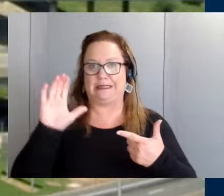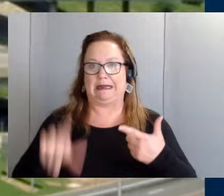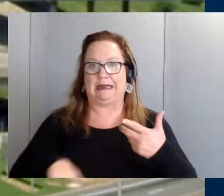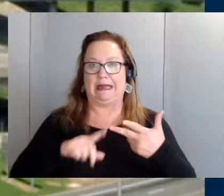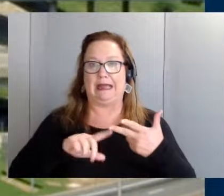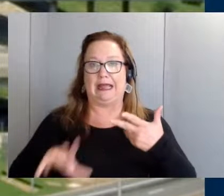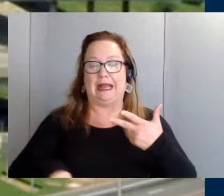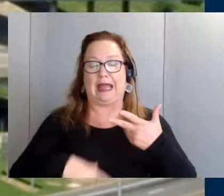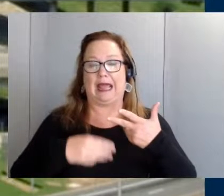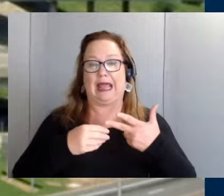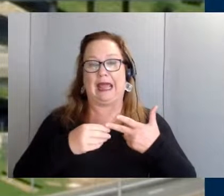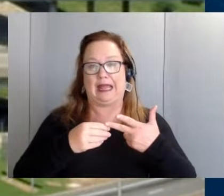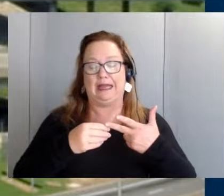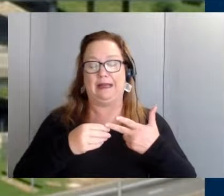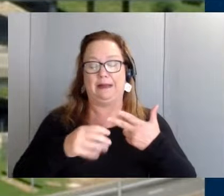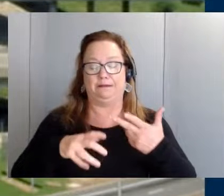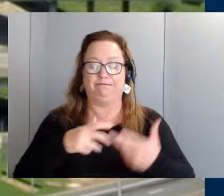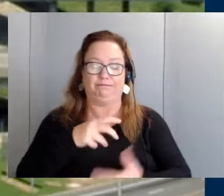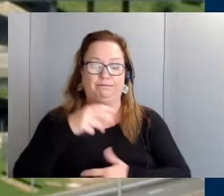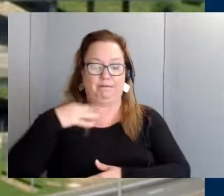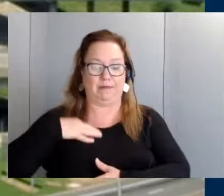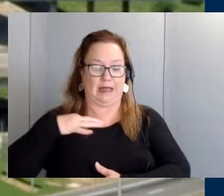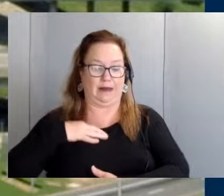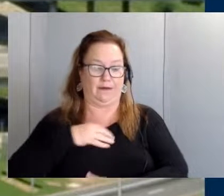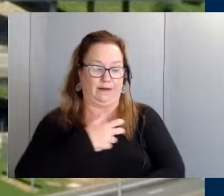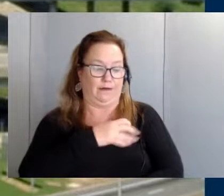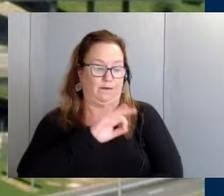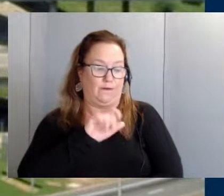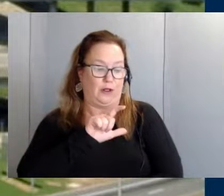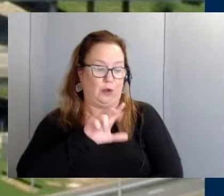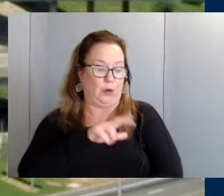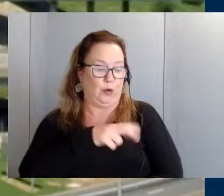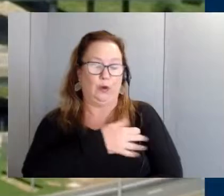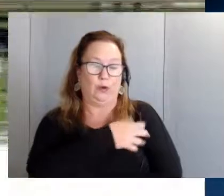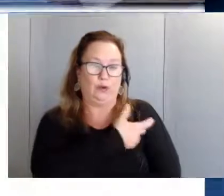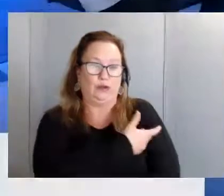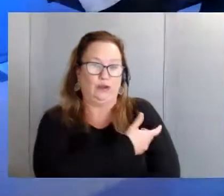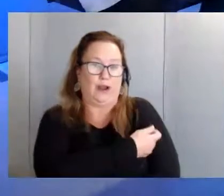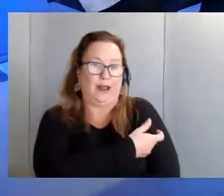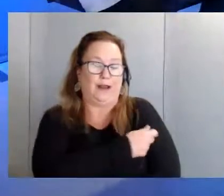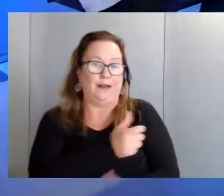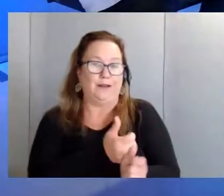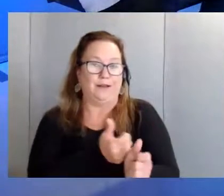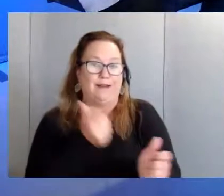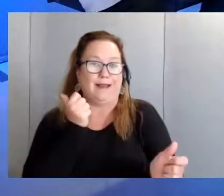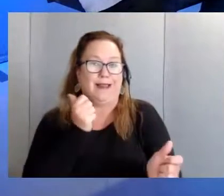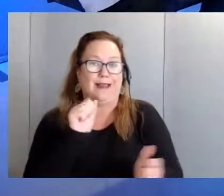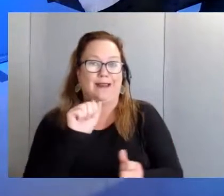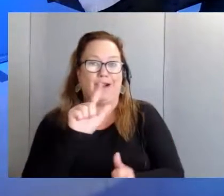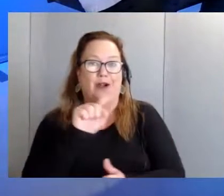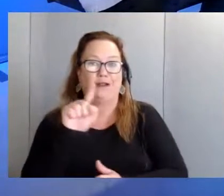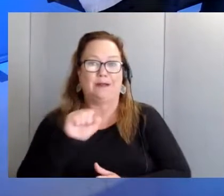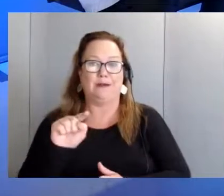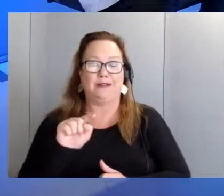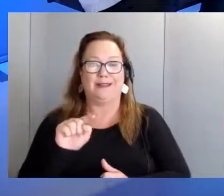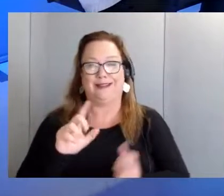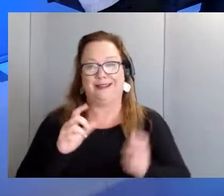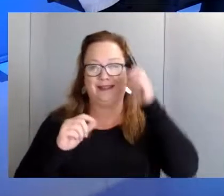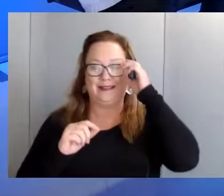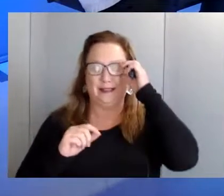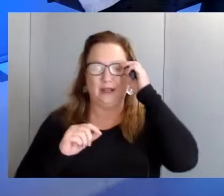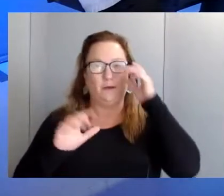of getting the flu shot in delaying or avoiding Alzheimer's. We have two wonderful experts to guide our discussion this